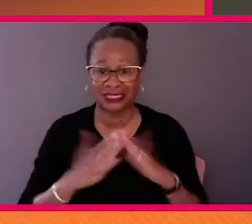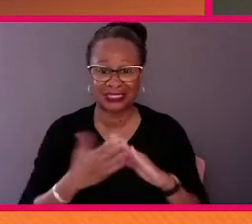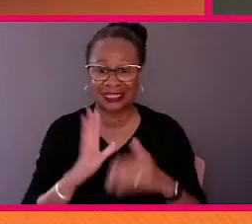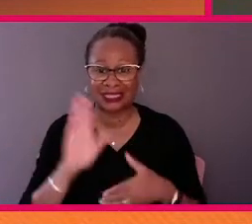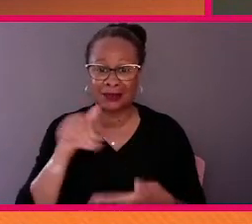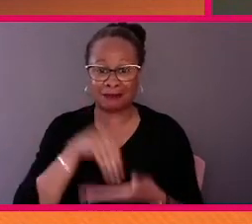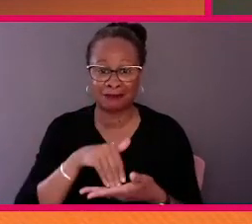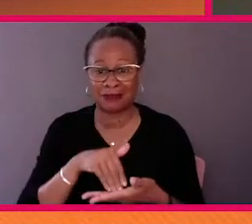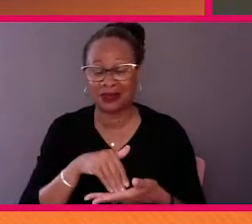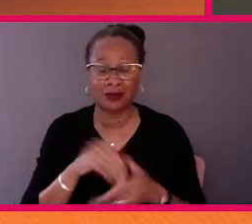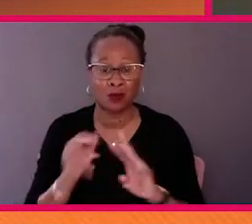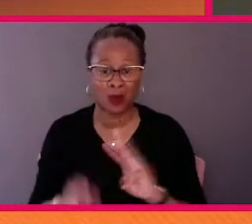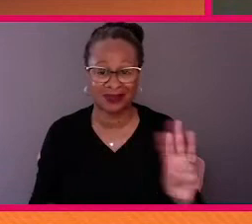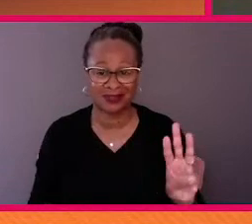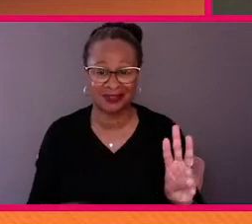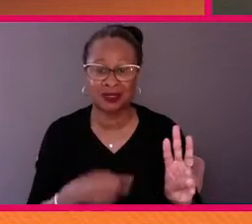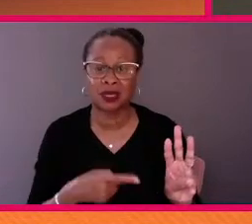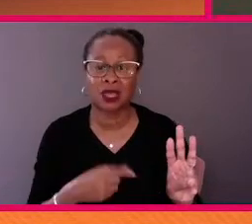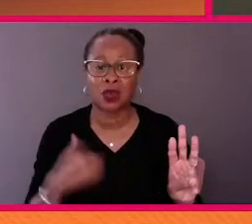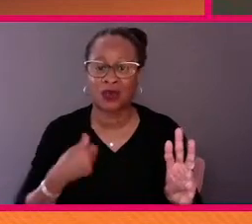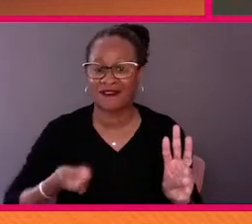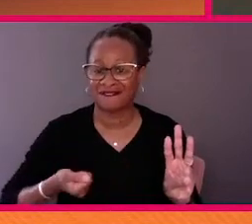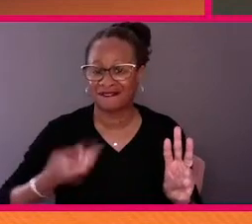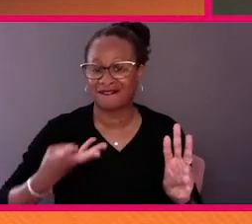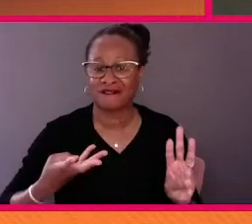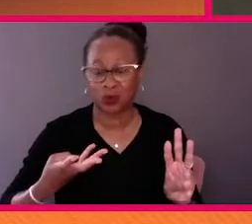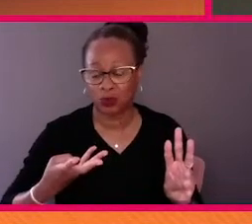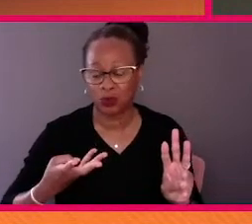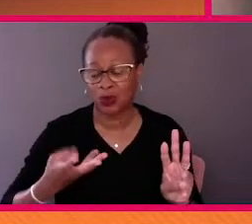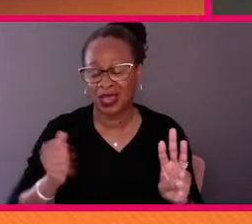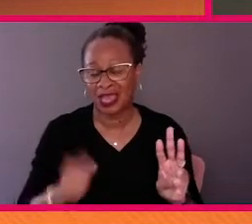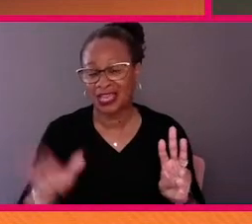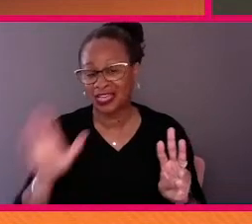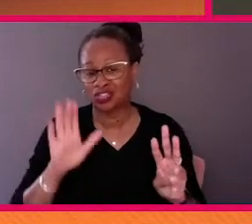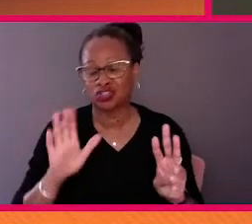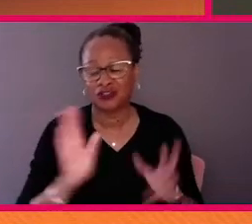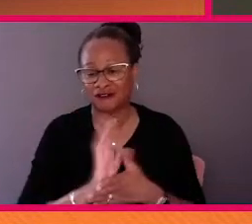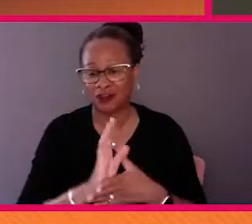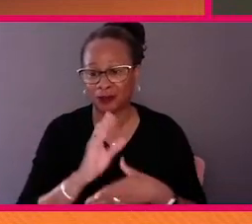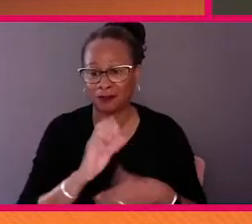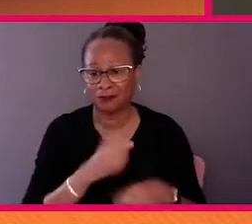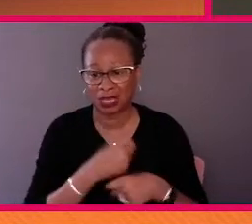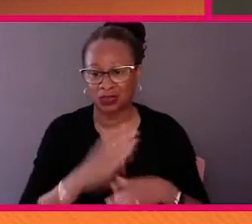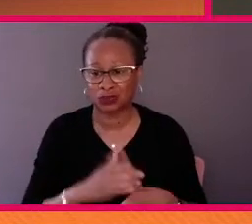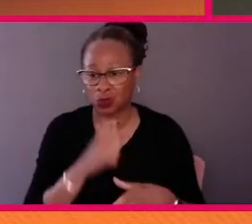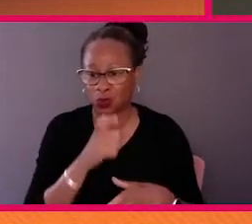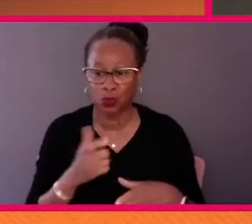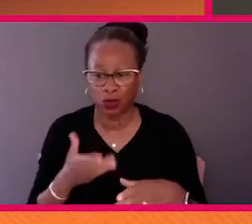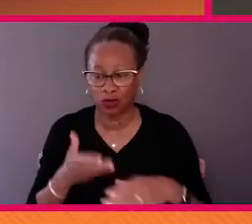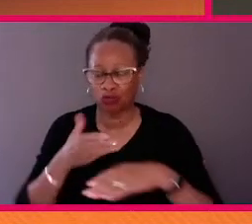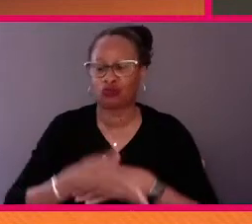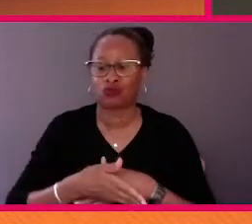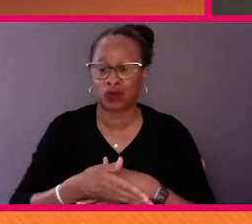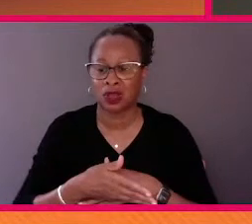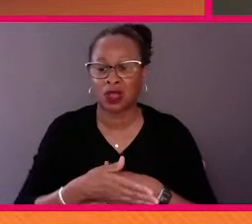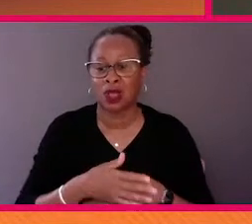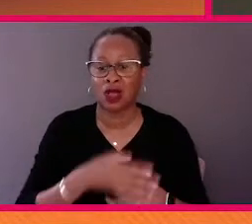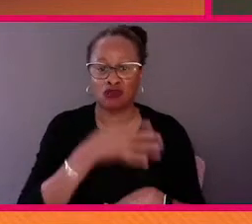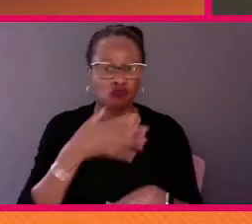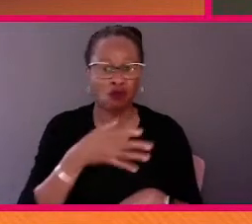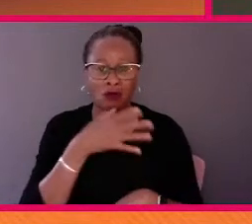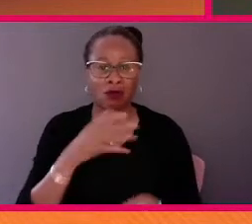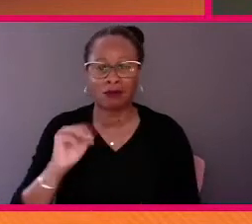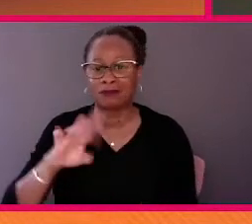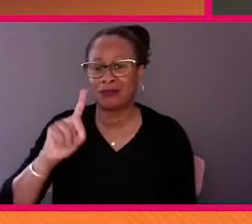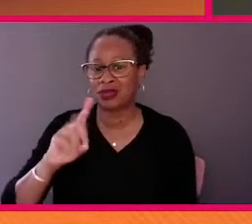have, you know, few Asian filmmakers that I met across the, I guess, rural Midwest outside